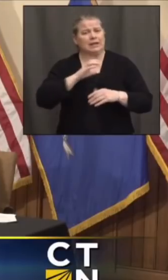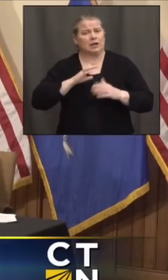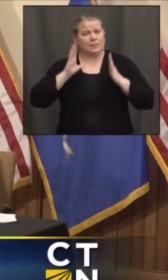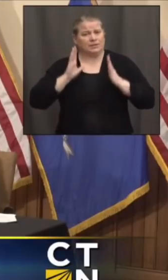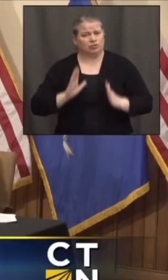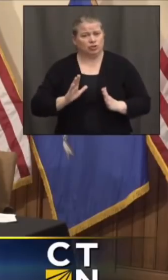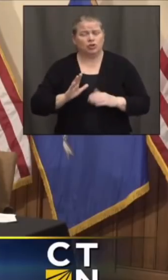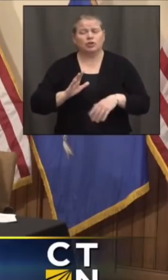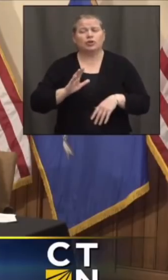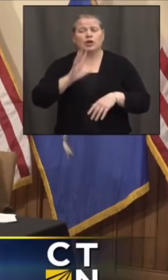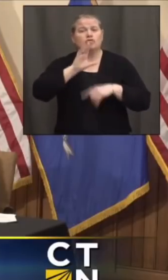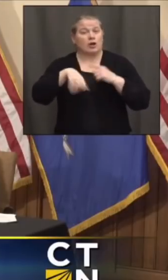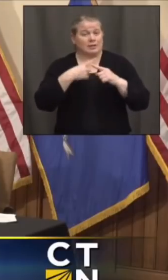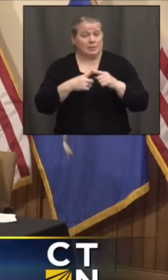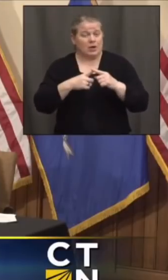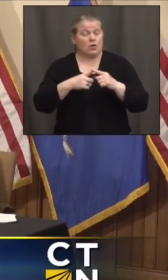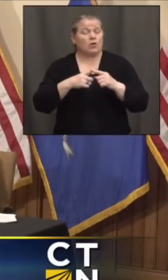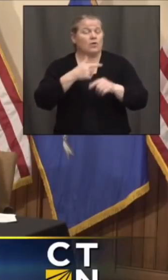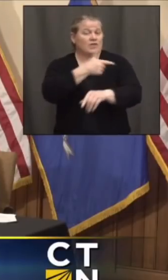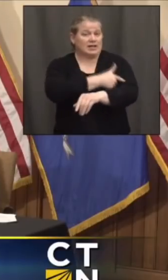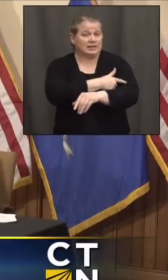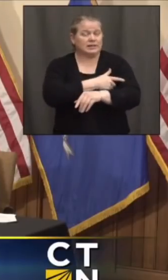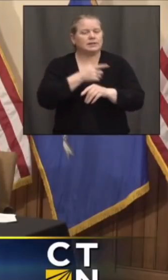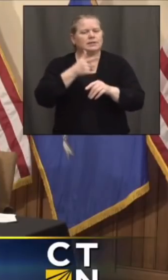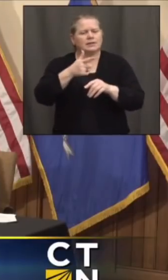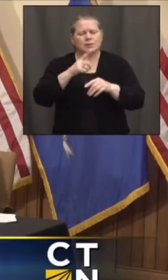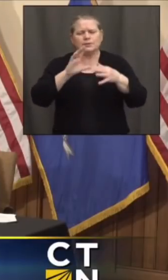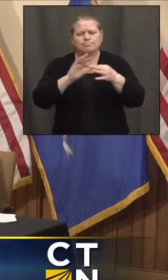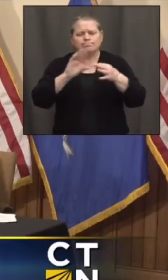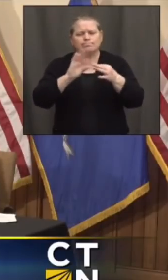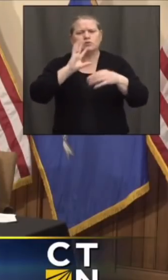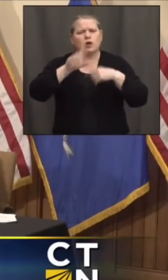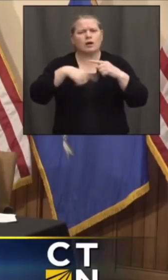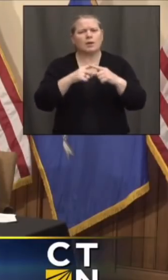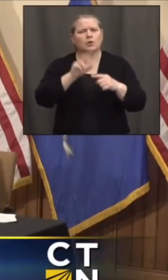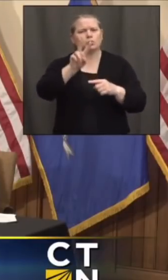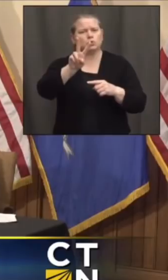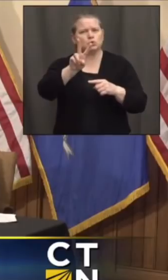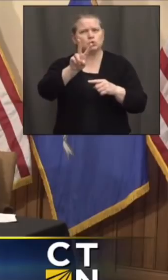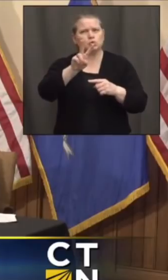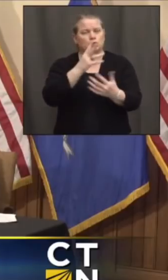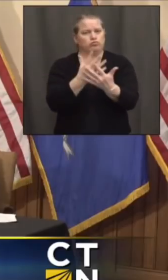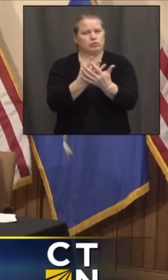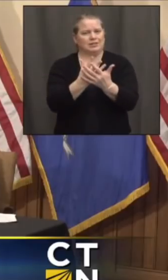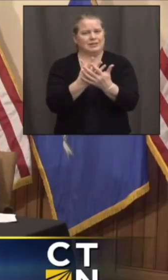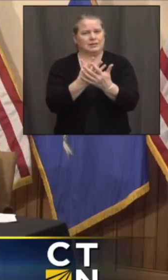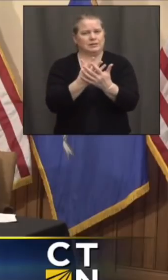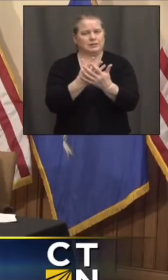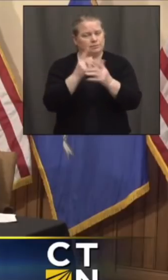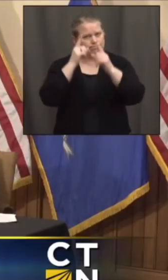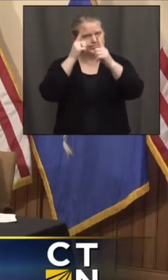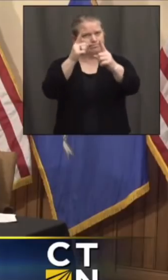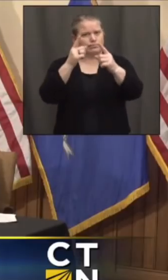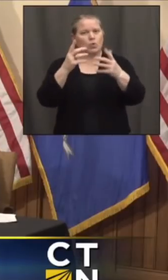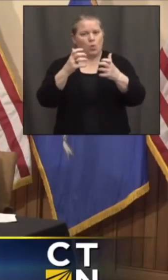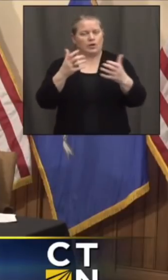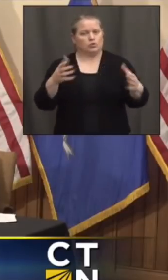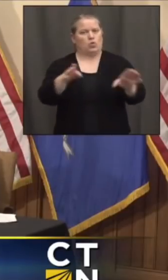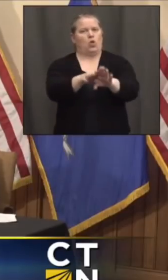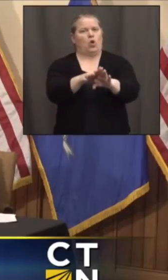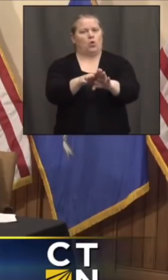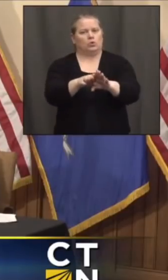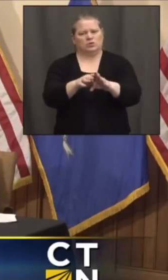about wanting to close two prisons, I think, by October. Any concerns that